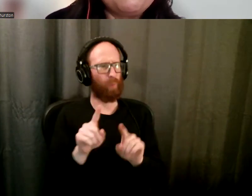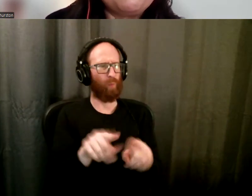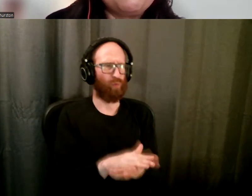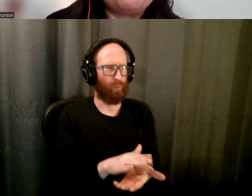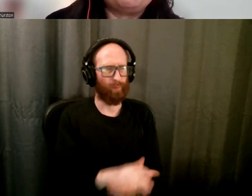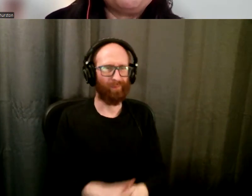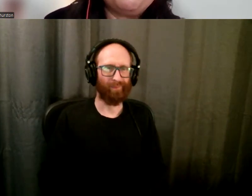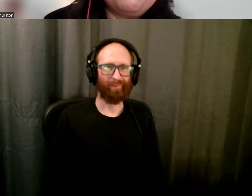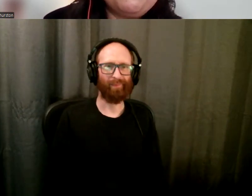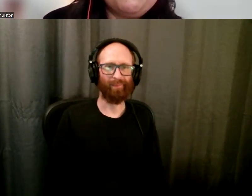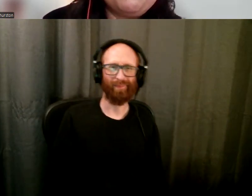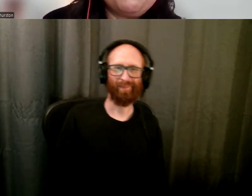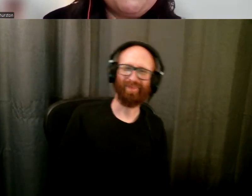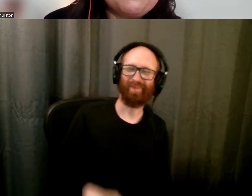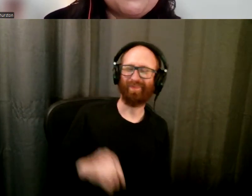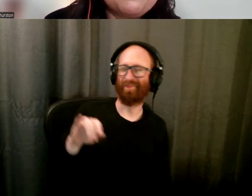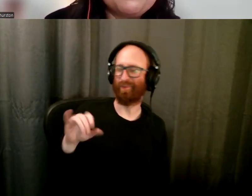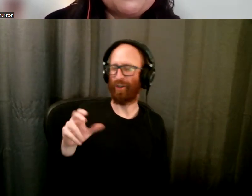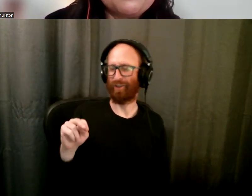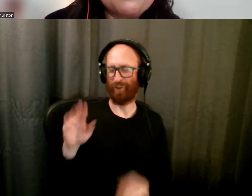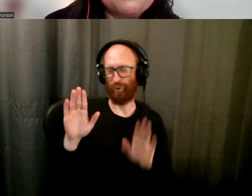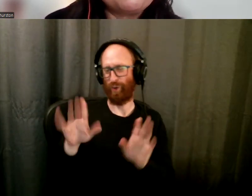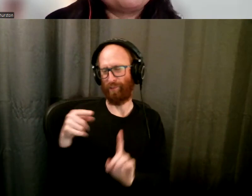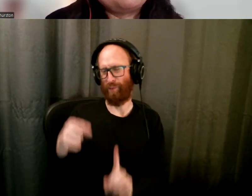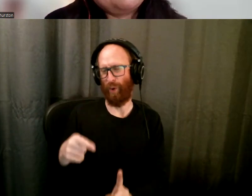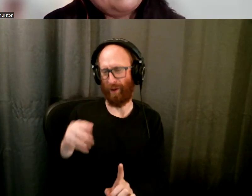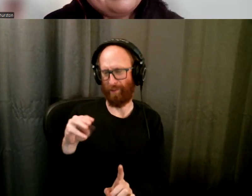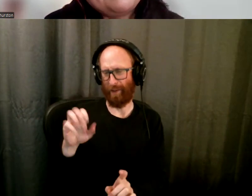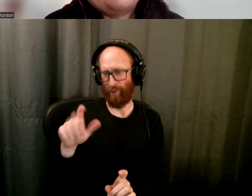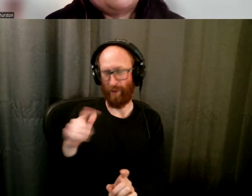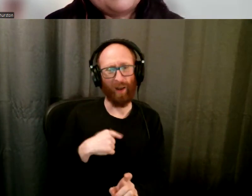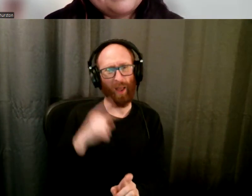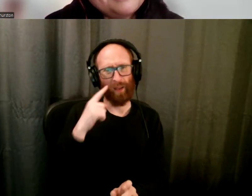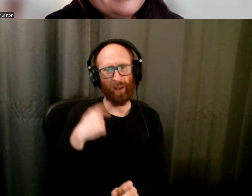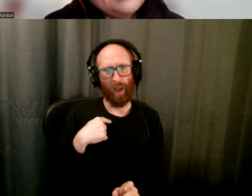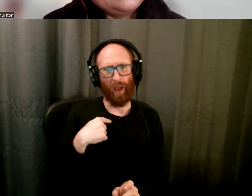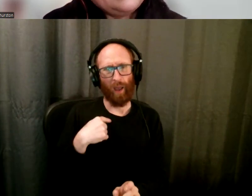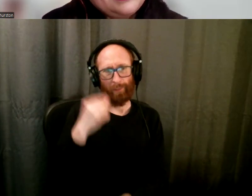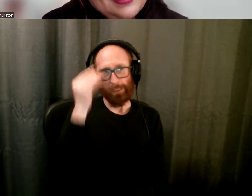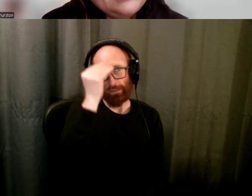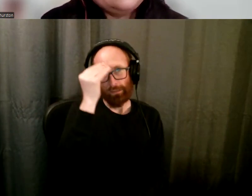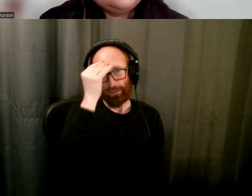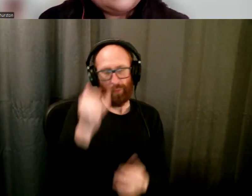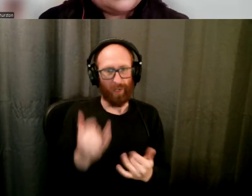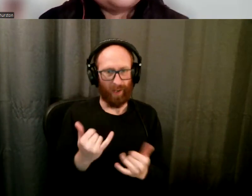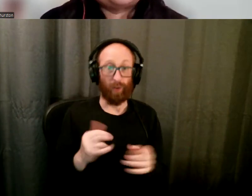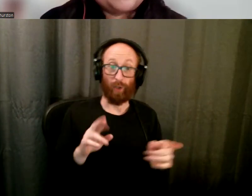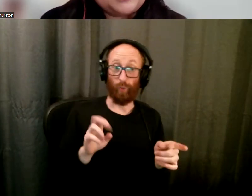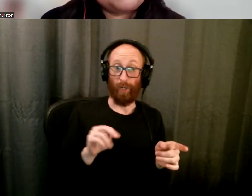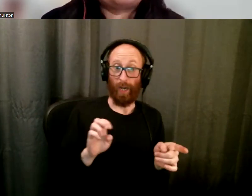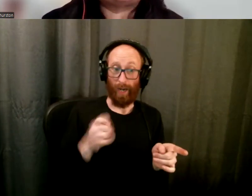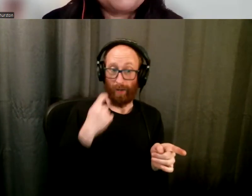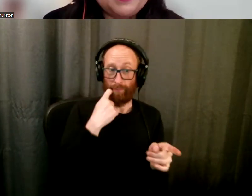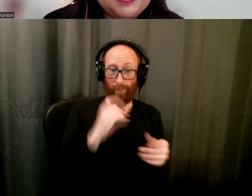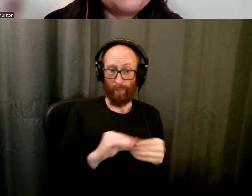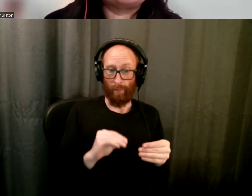That's a great point, Mabel. And I think one that I revisit right now in my mind, as Renee was talking a little bit